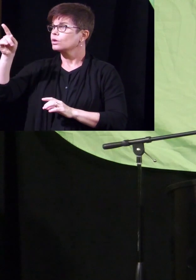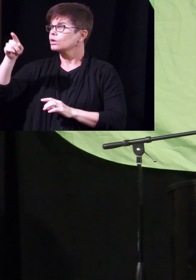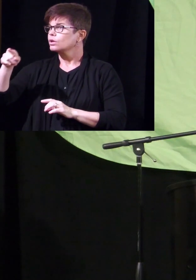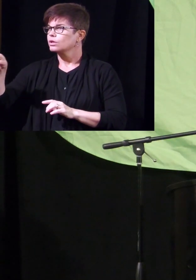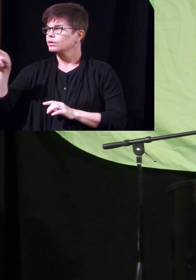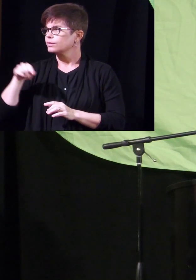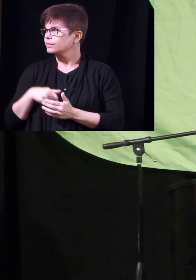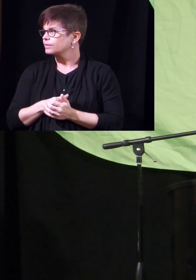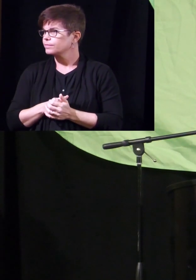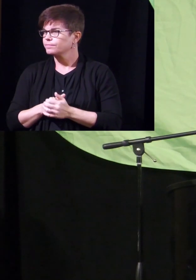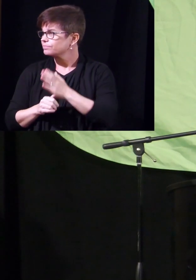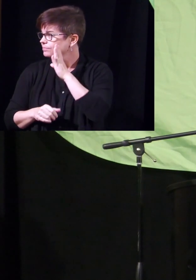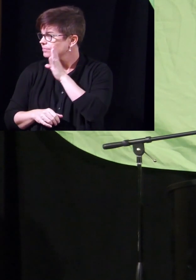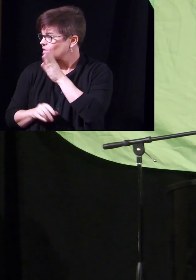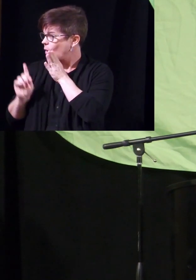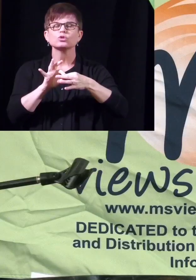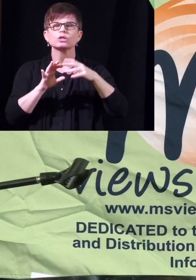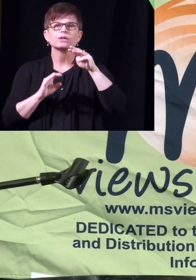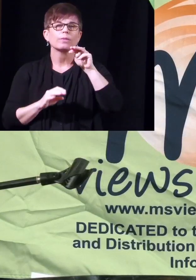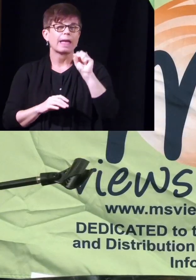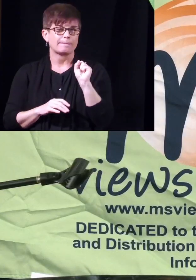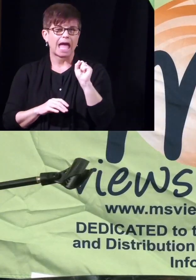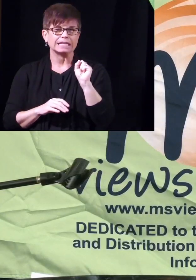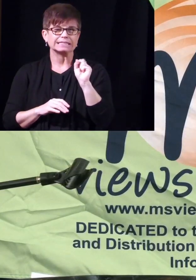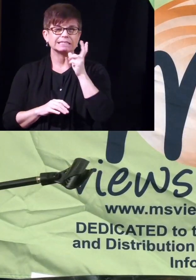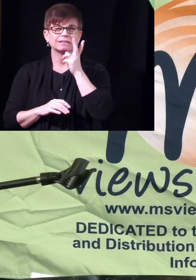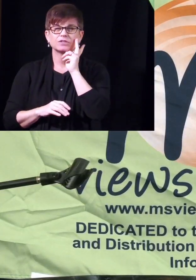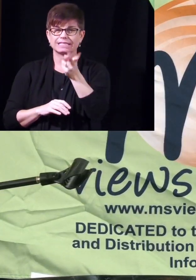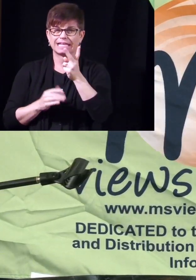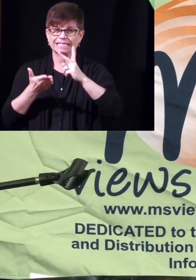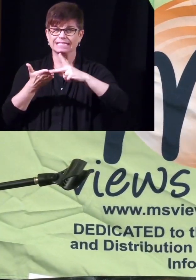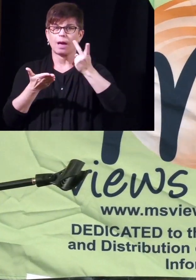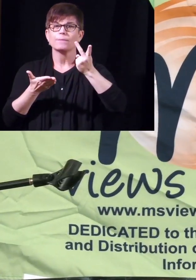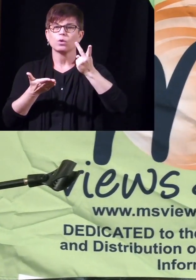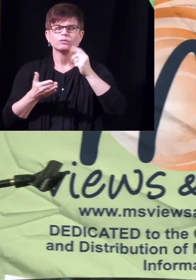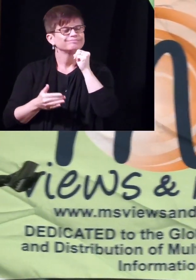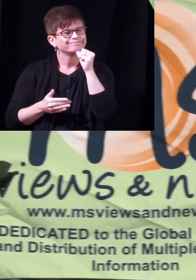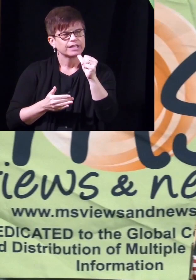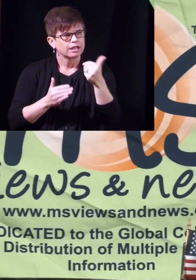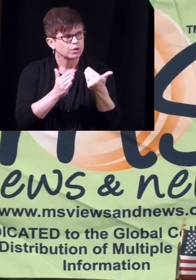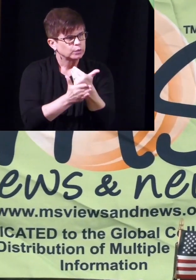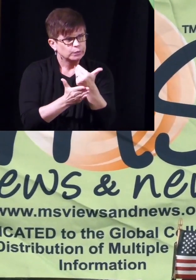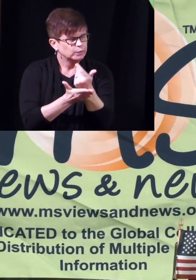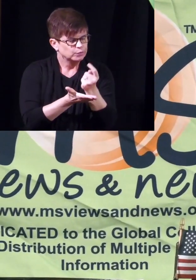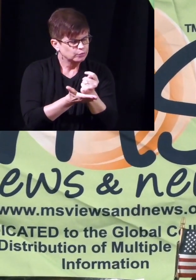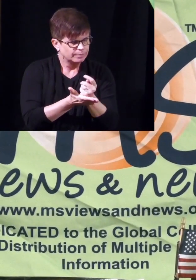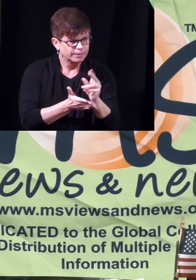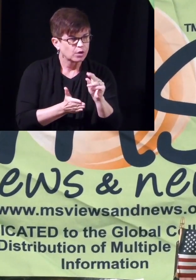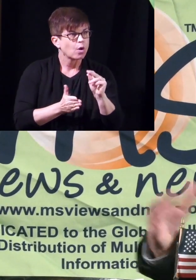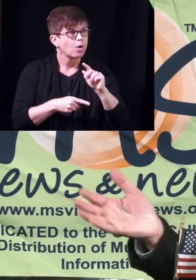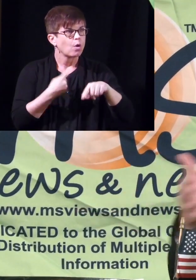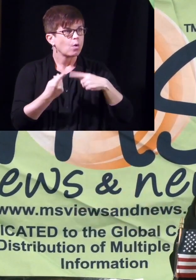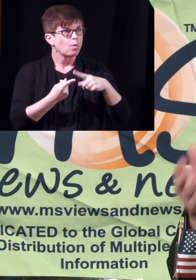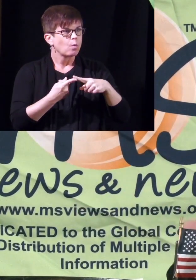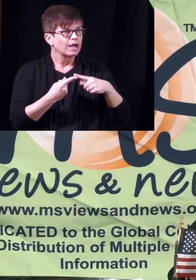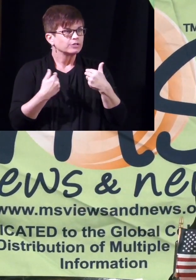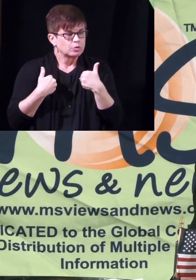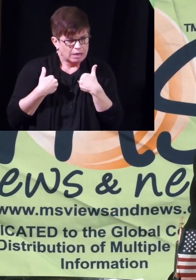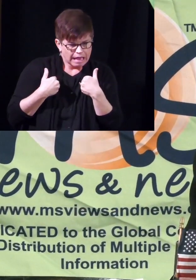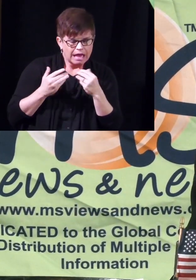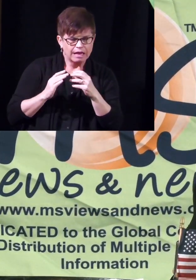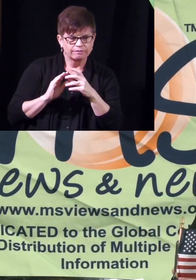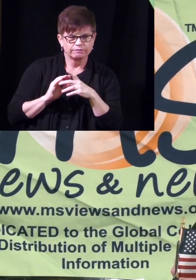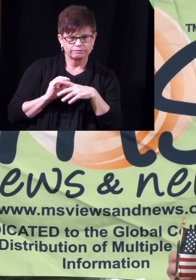that's associated with MS? And there's no new treatment. So when you have a symptom, as we